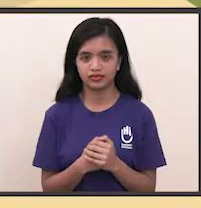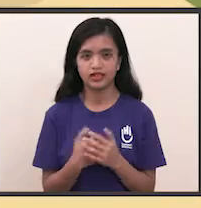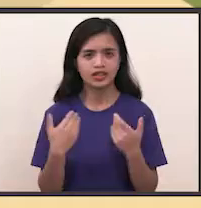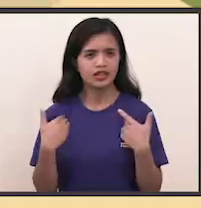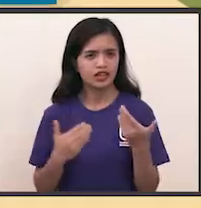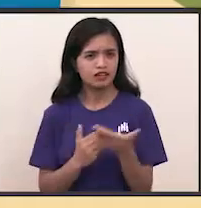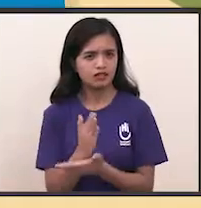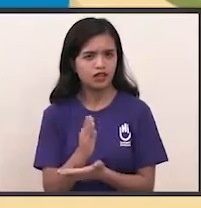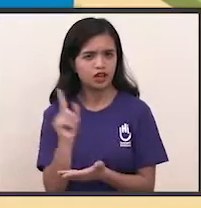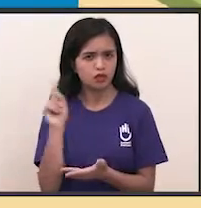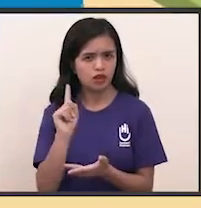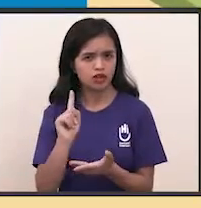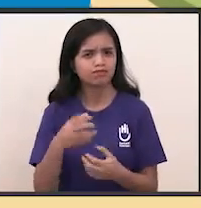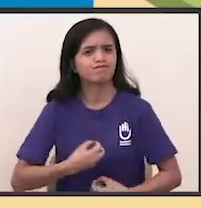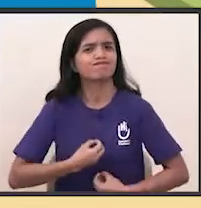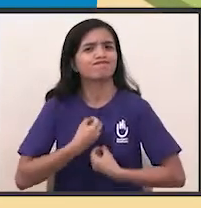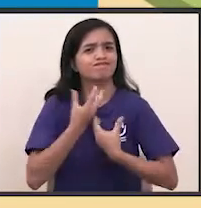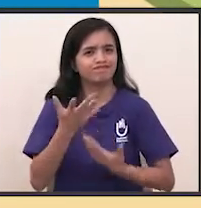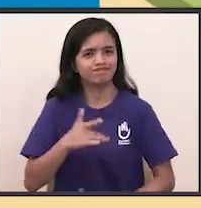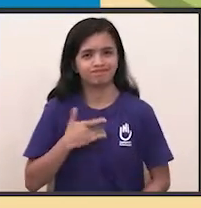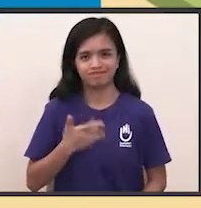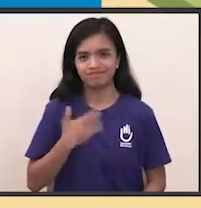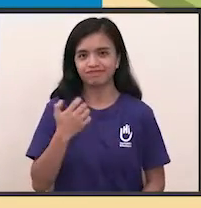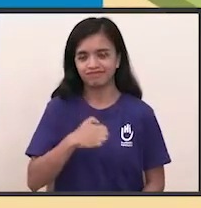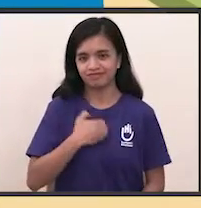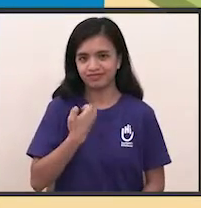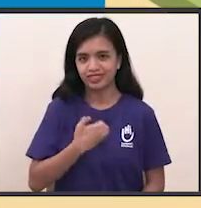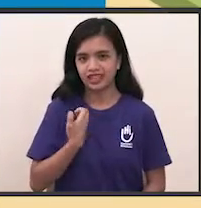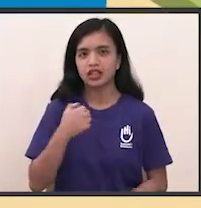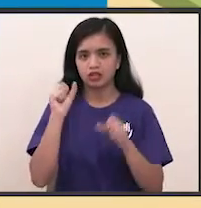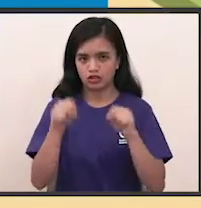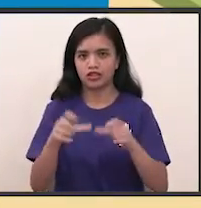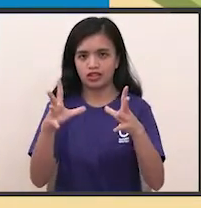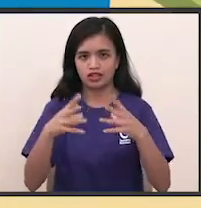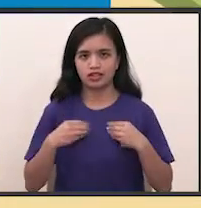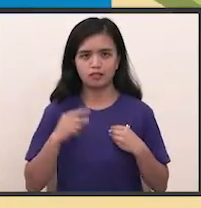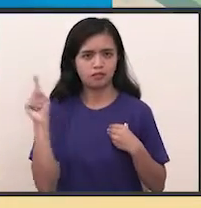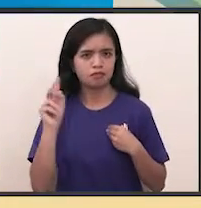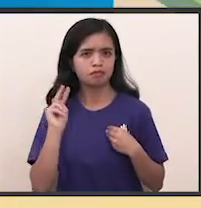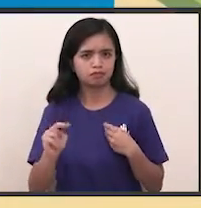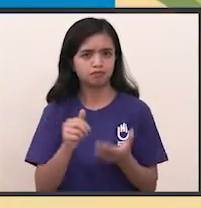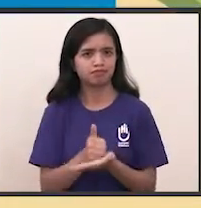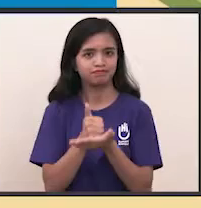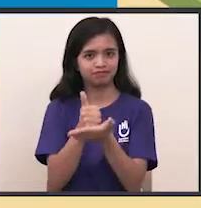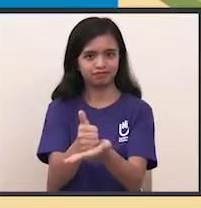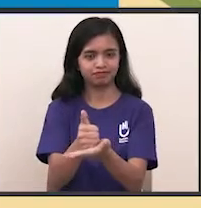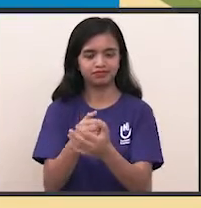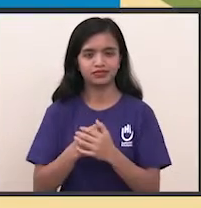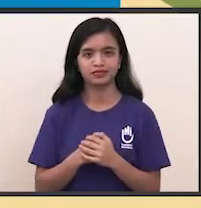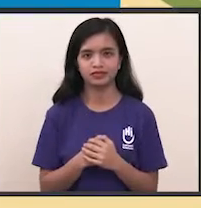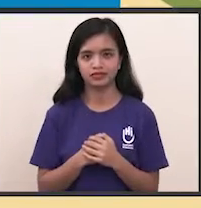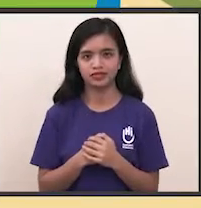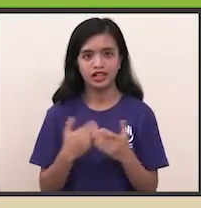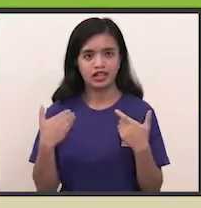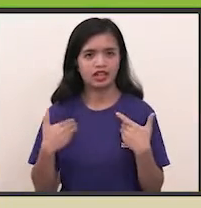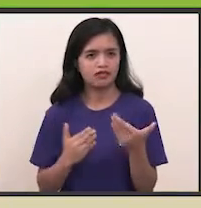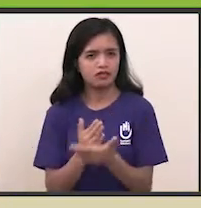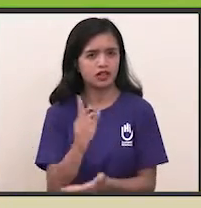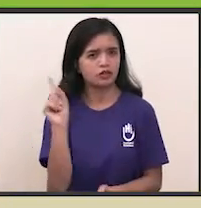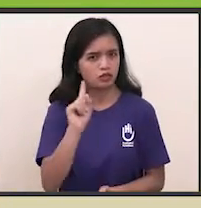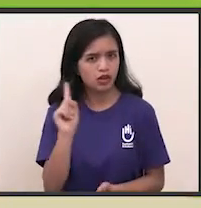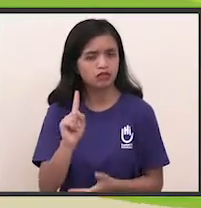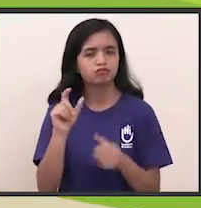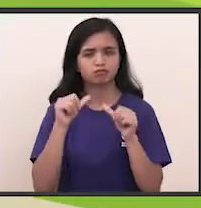You have the right to share your feelings and emotions to receive proper help as needed. You have the right